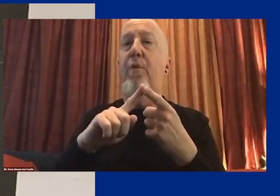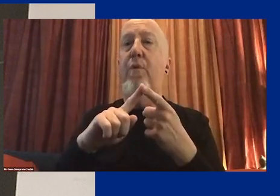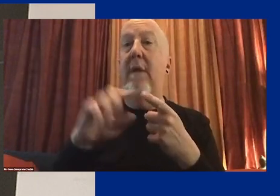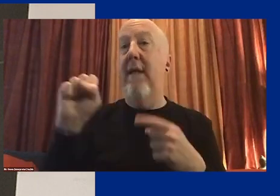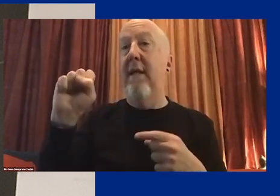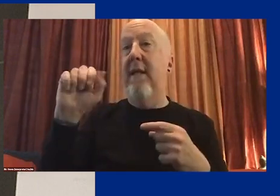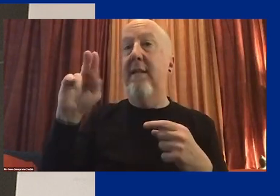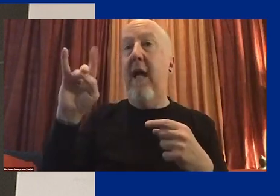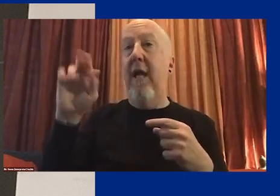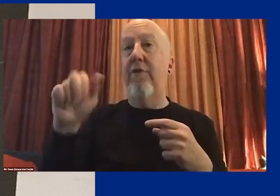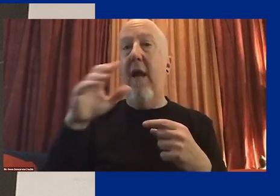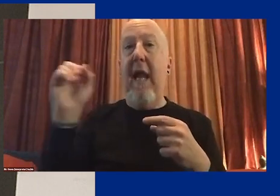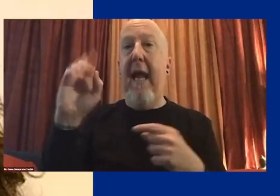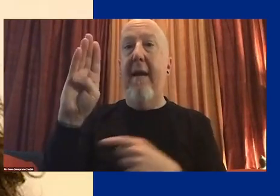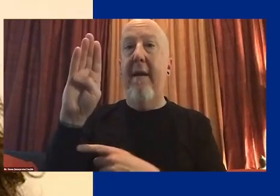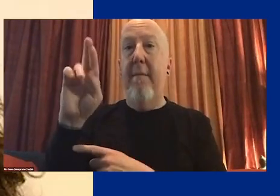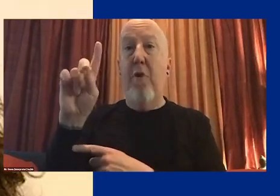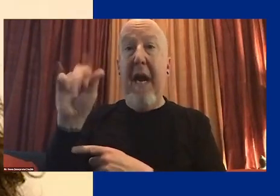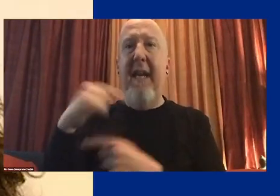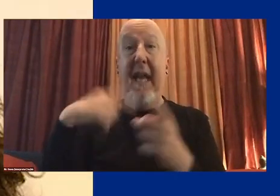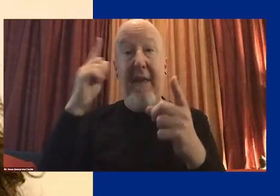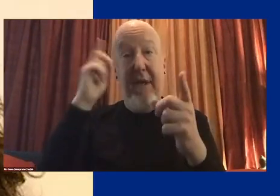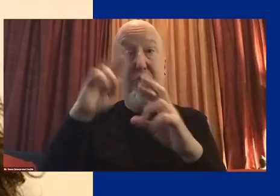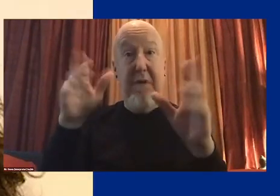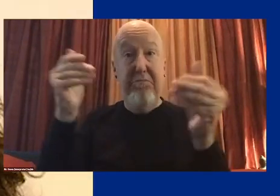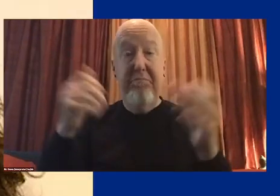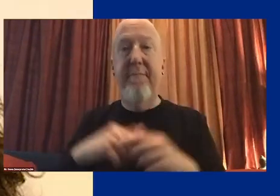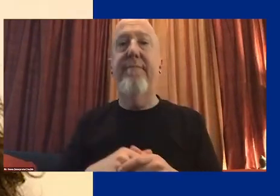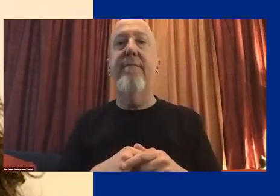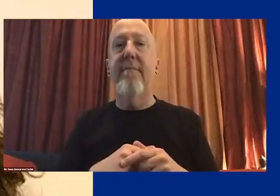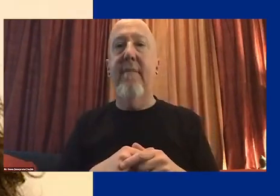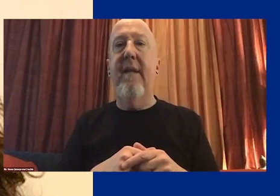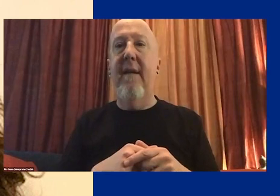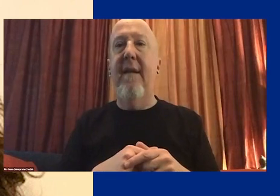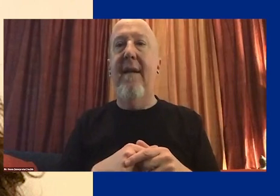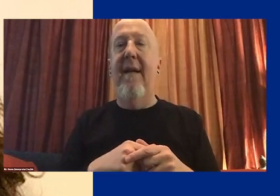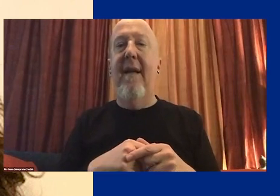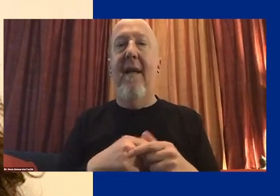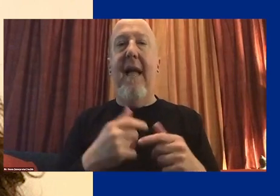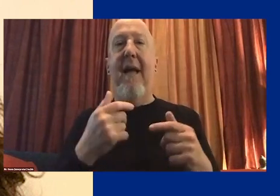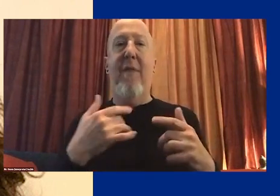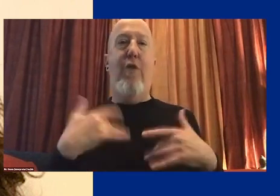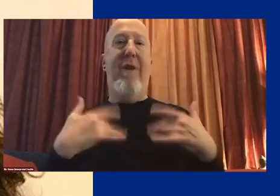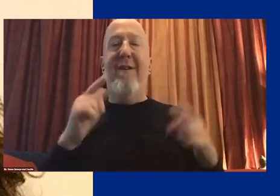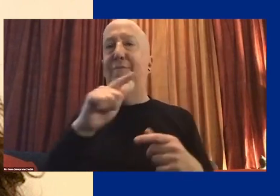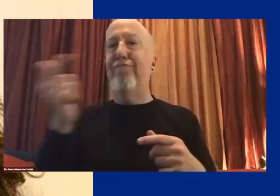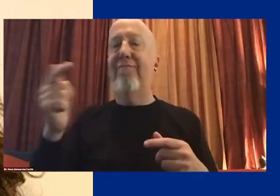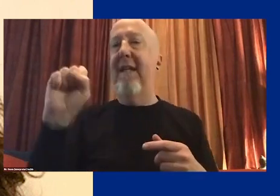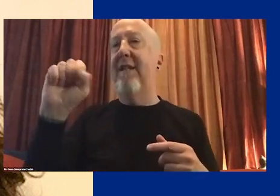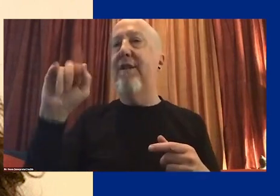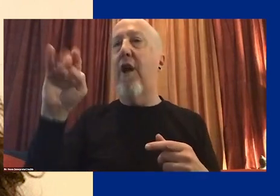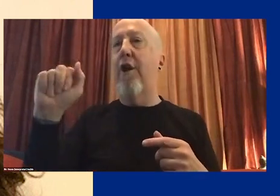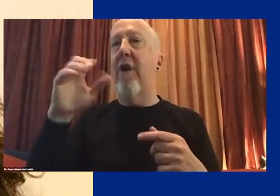I think we're good to go. I am delighted to pass the torch to Sandra and